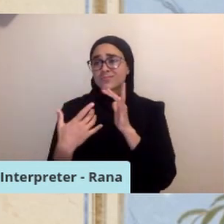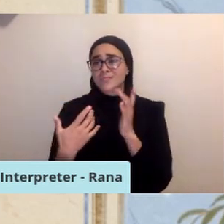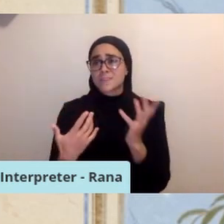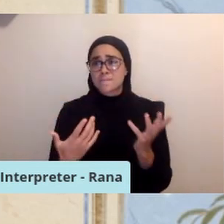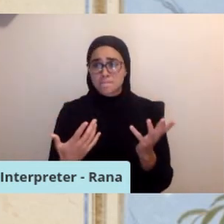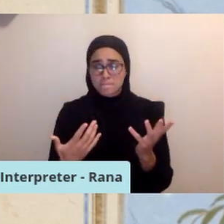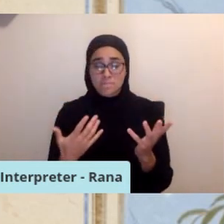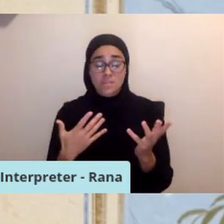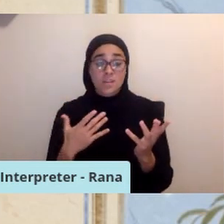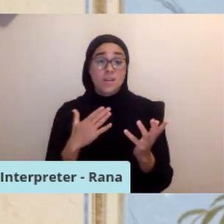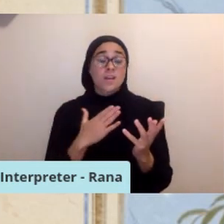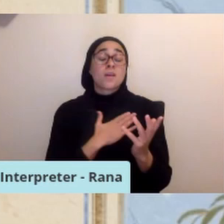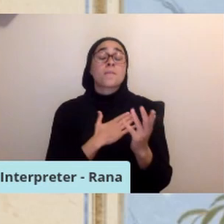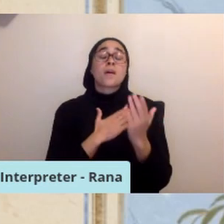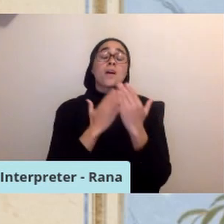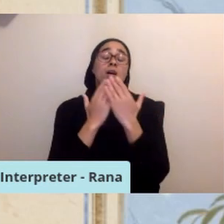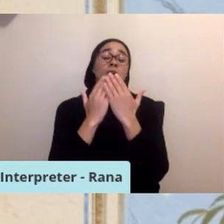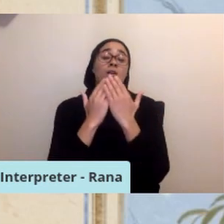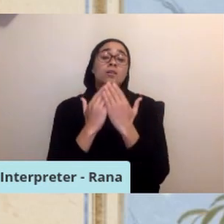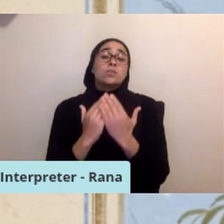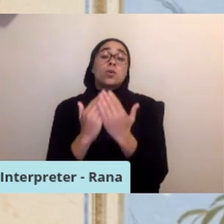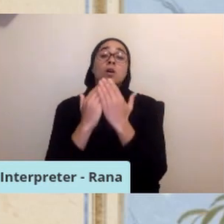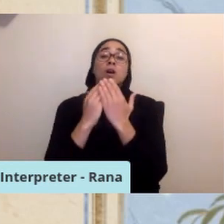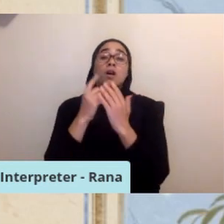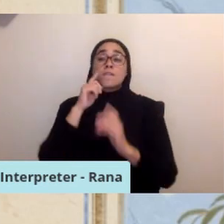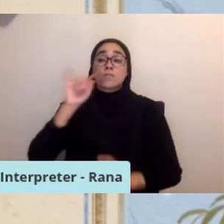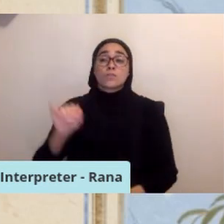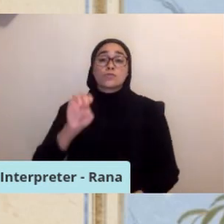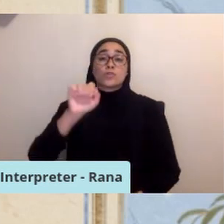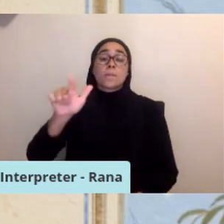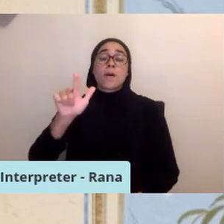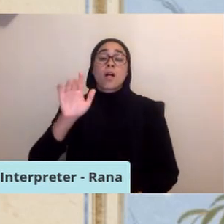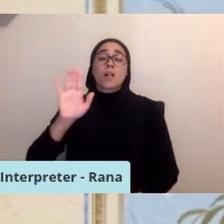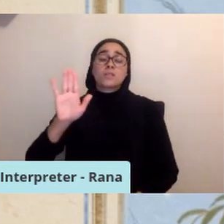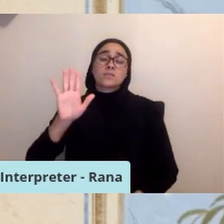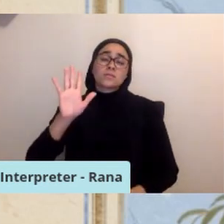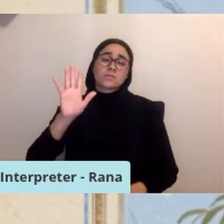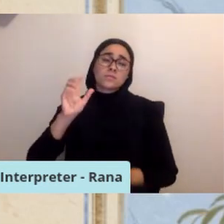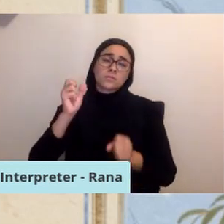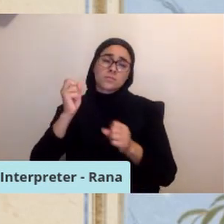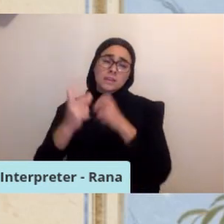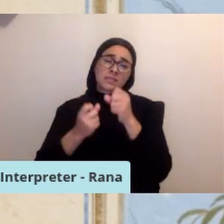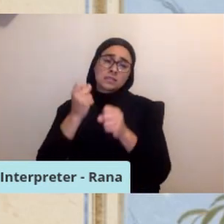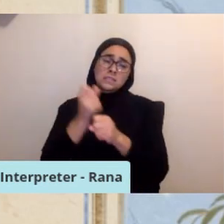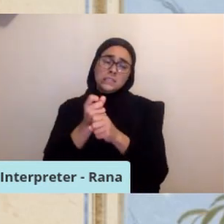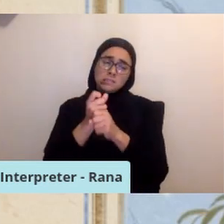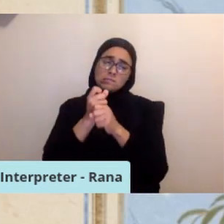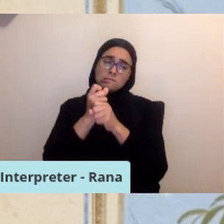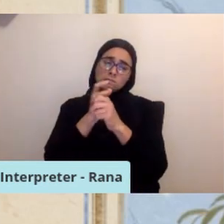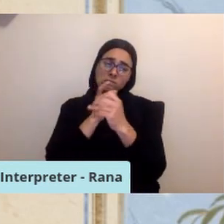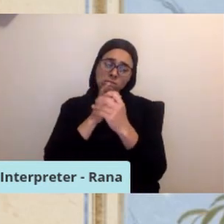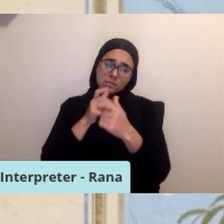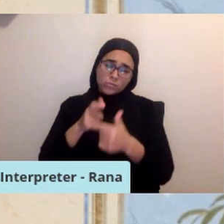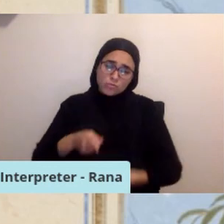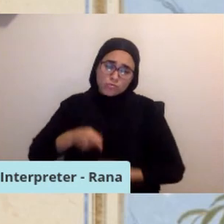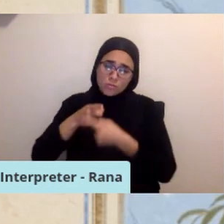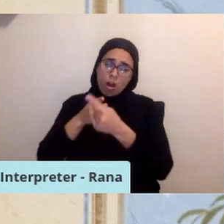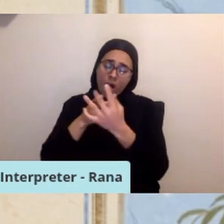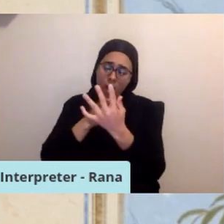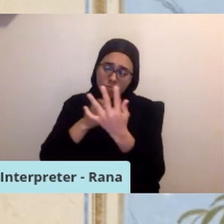My prayer for Jamal over the years of his striving has always been for recovery and